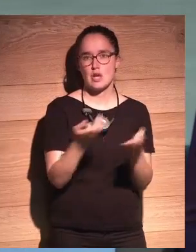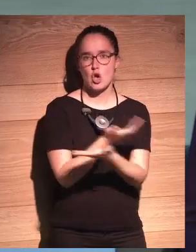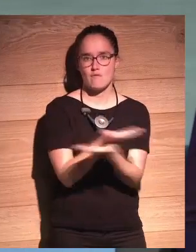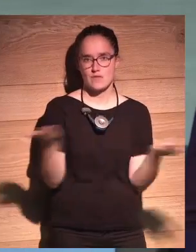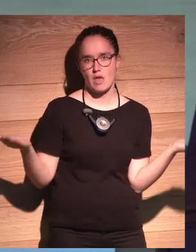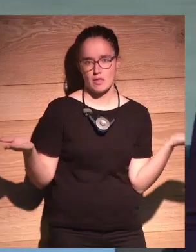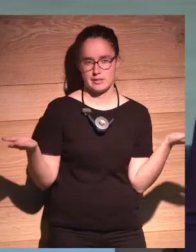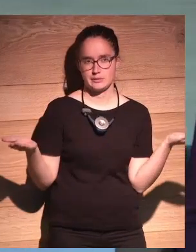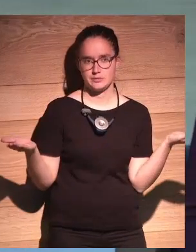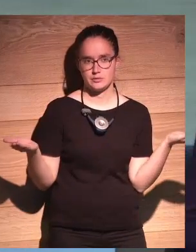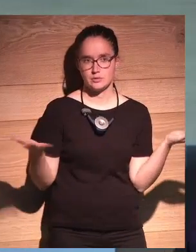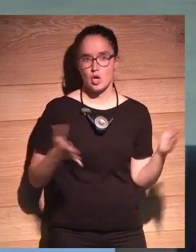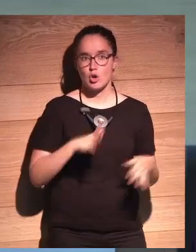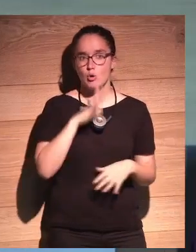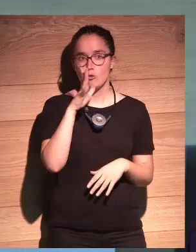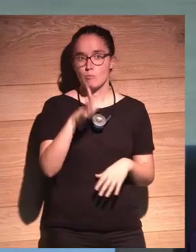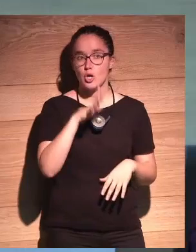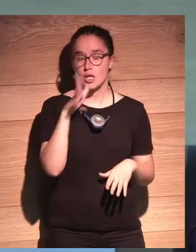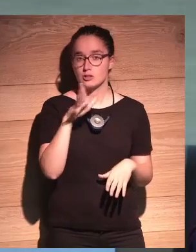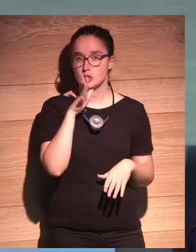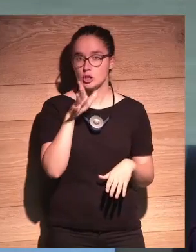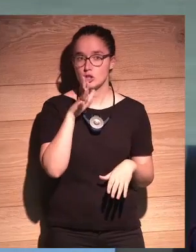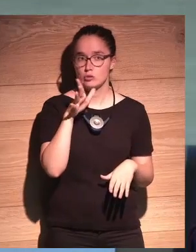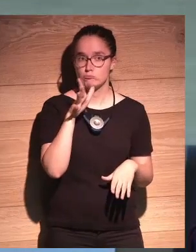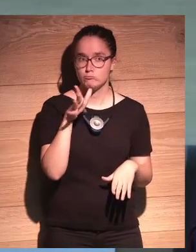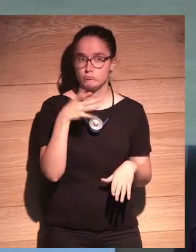need to create trust.